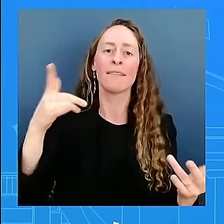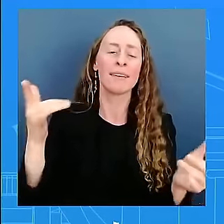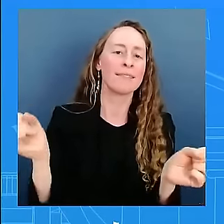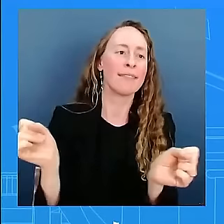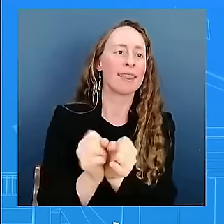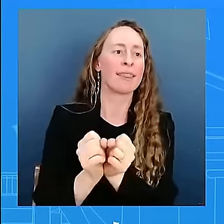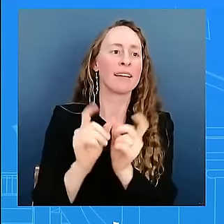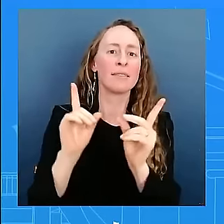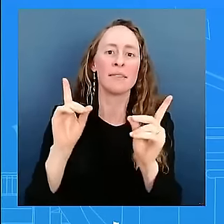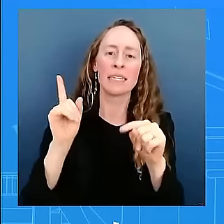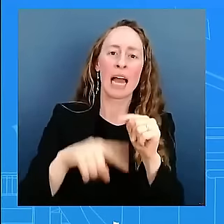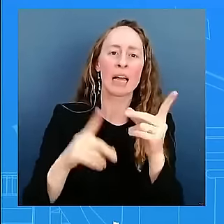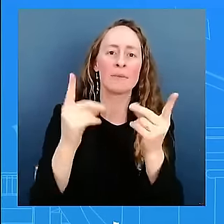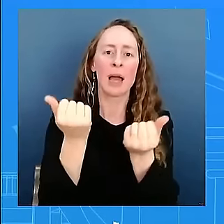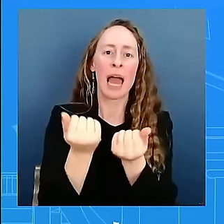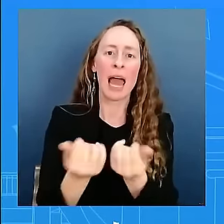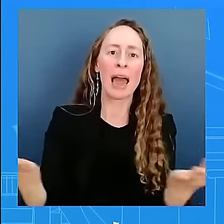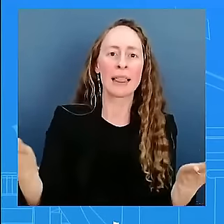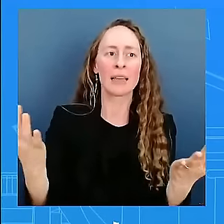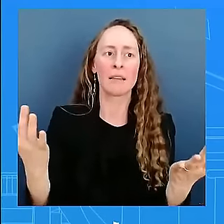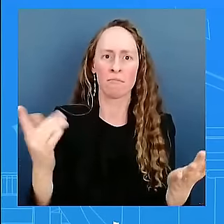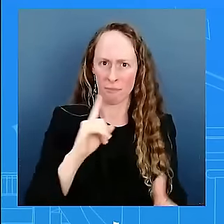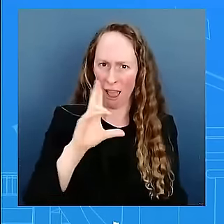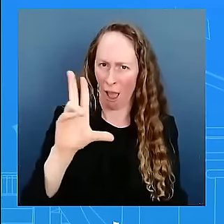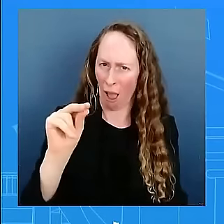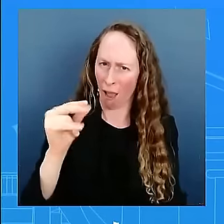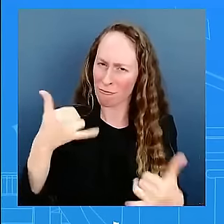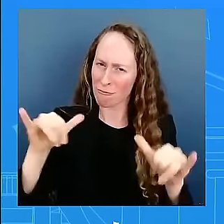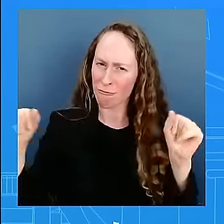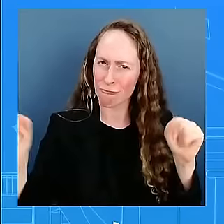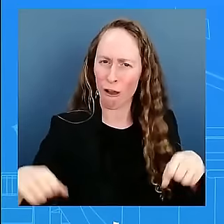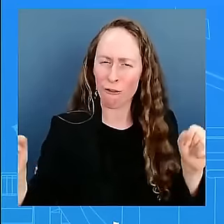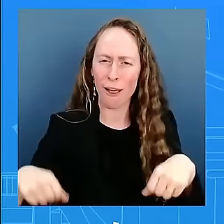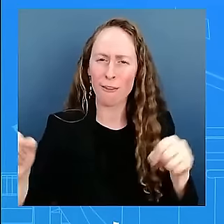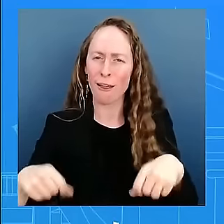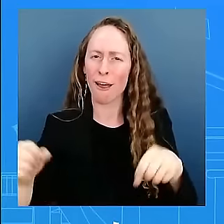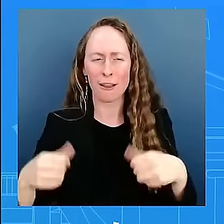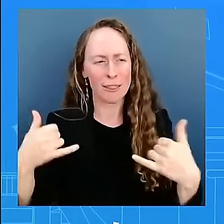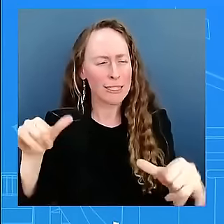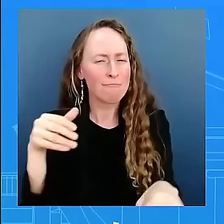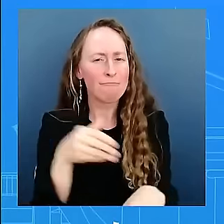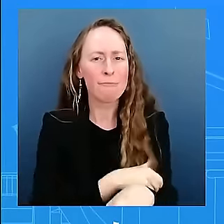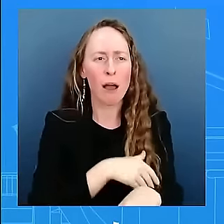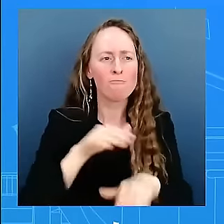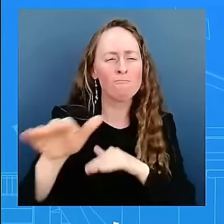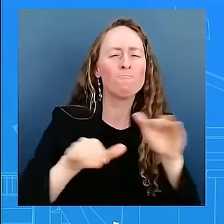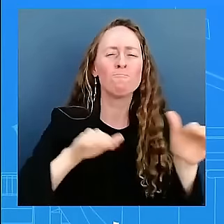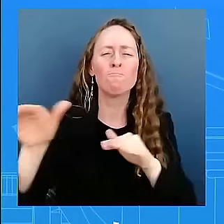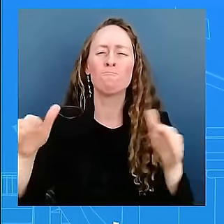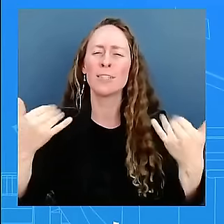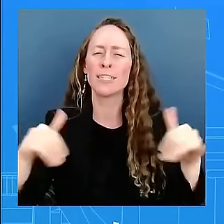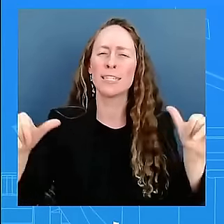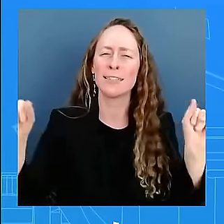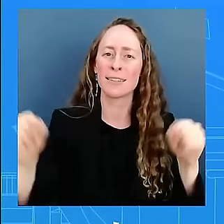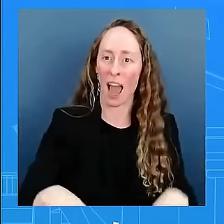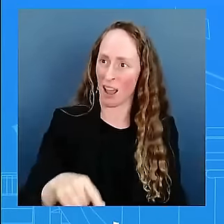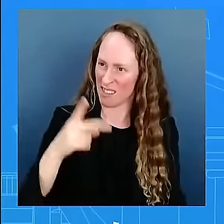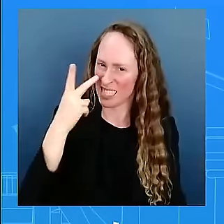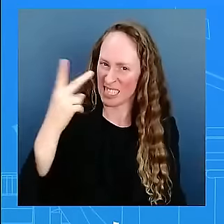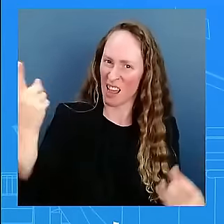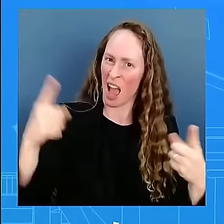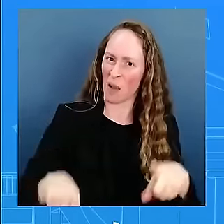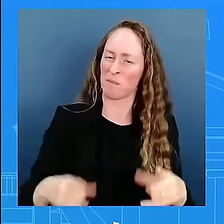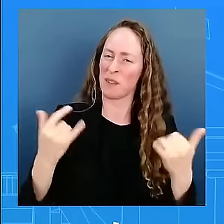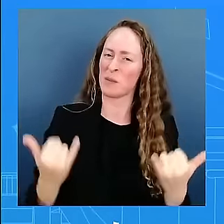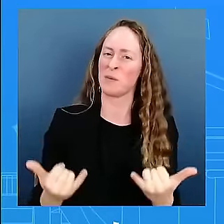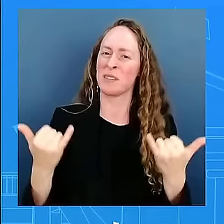that he's not, and today is an example of that. What he did on Monday, talking about SCOTUS reform, is an example of that. The president is